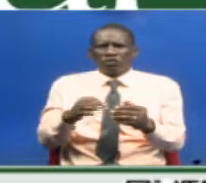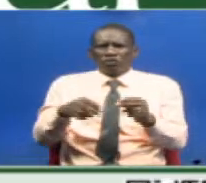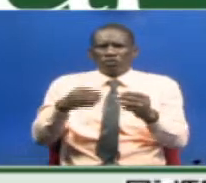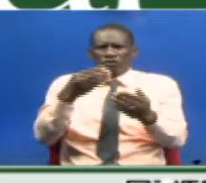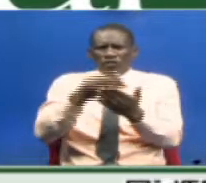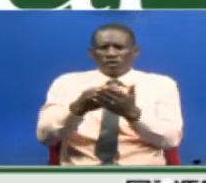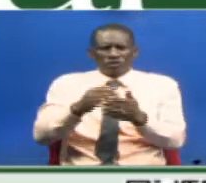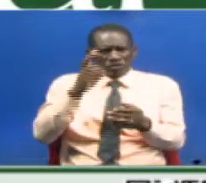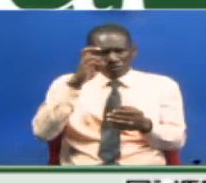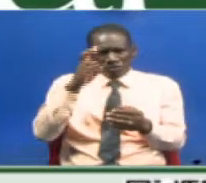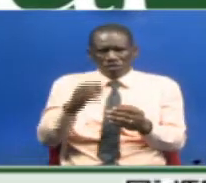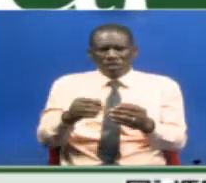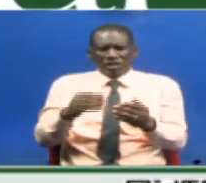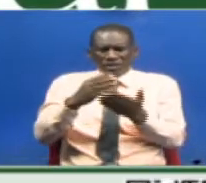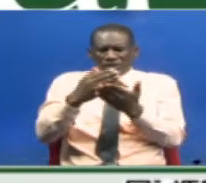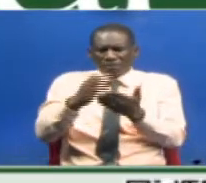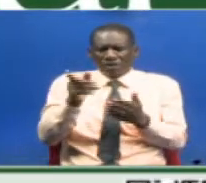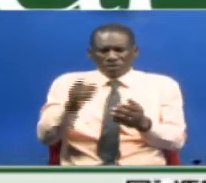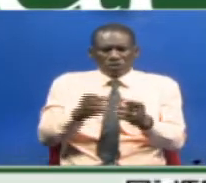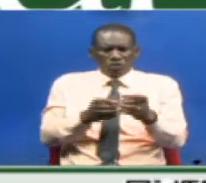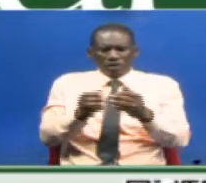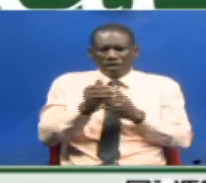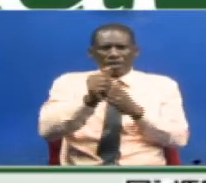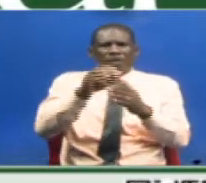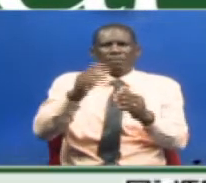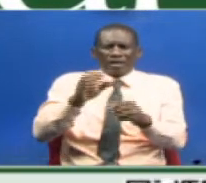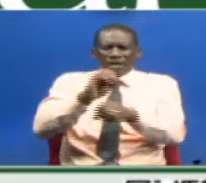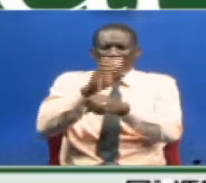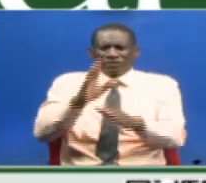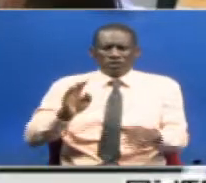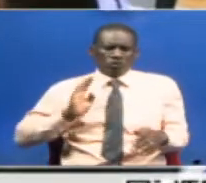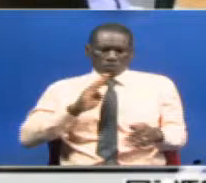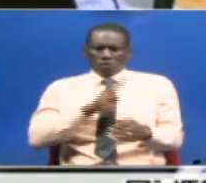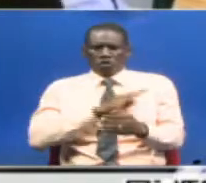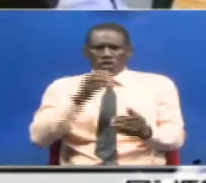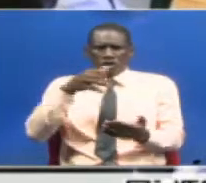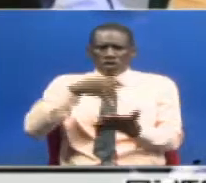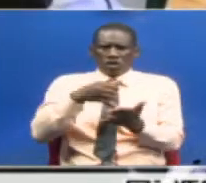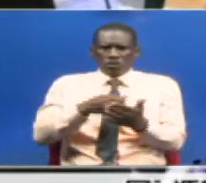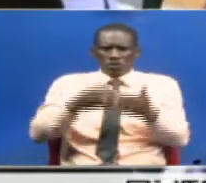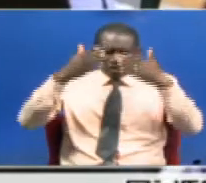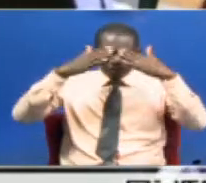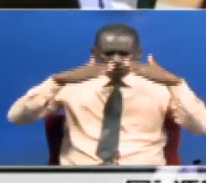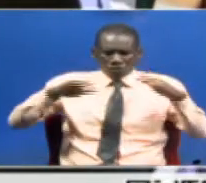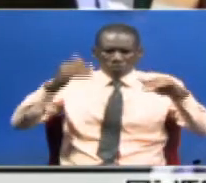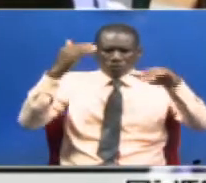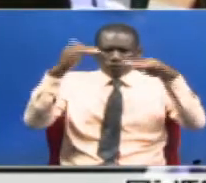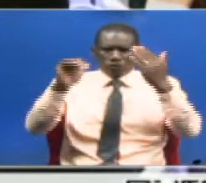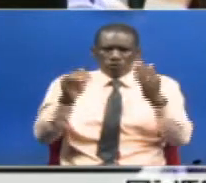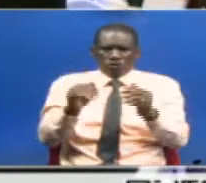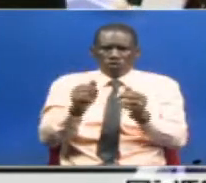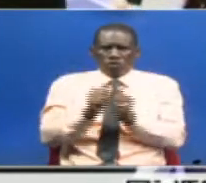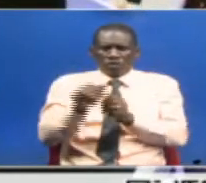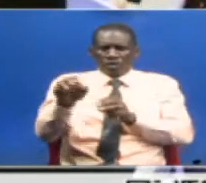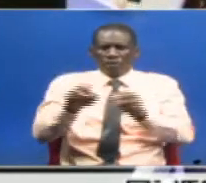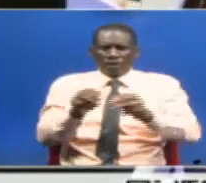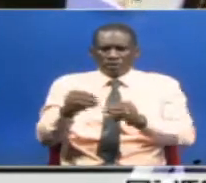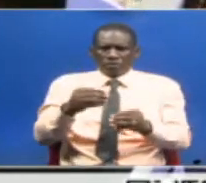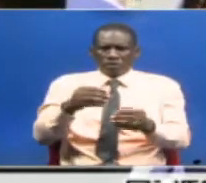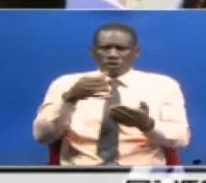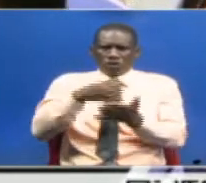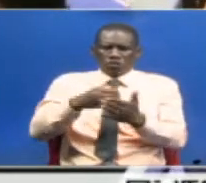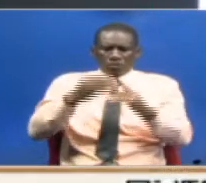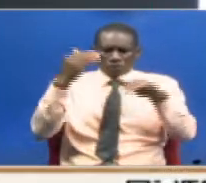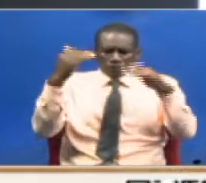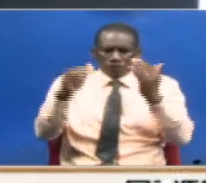speculation. The division will be governed by an advisory board comprising of Islamic scholars with a management comprising of experts